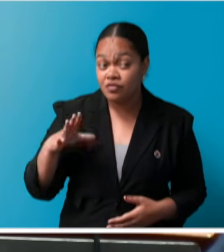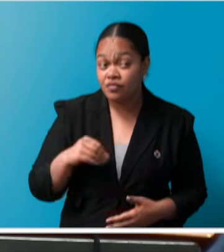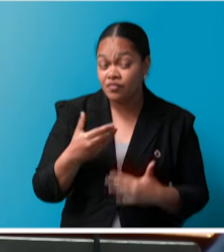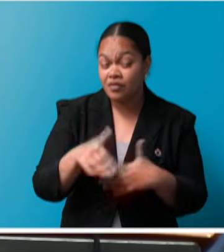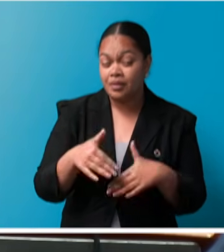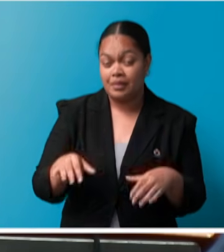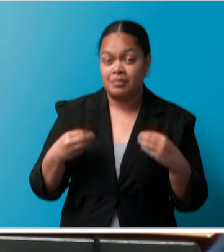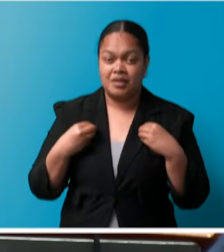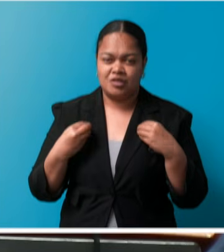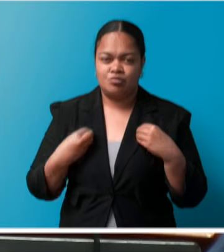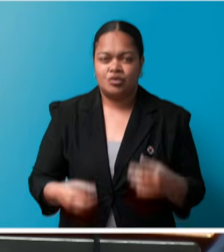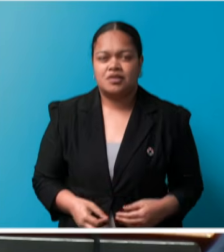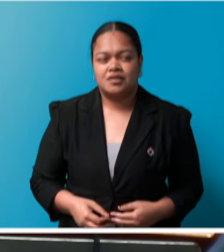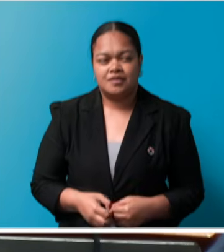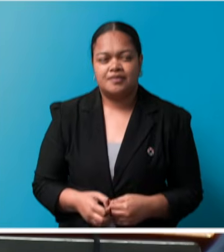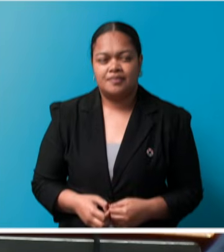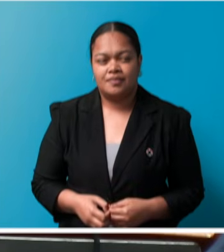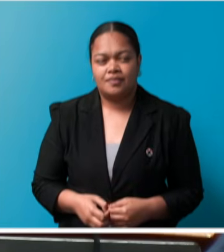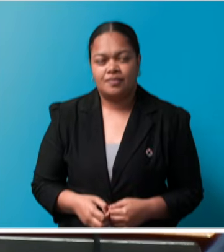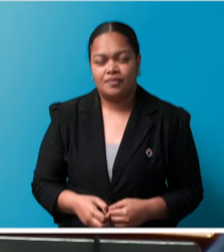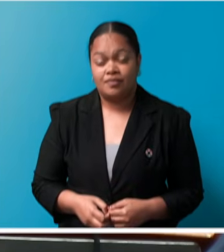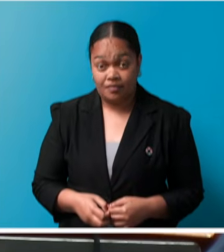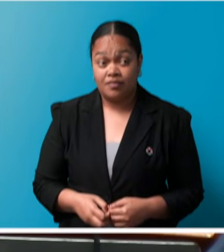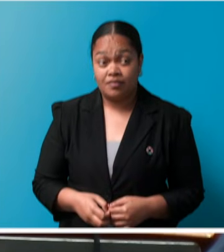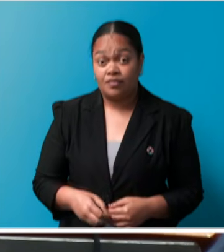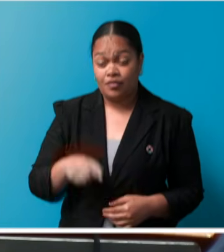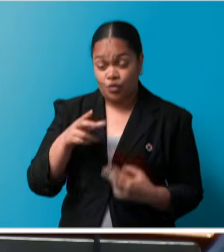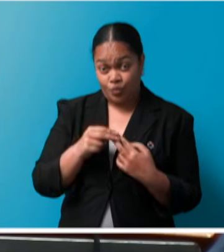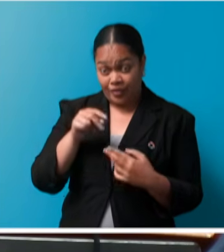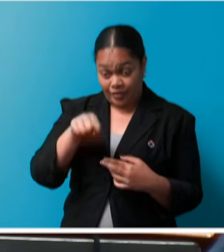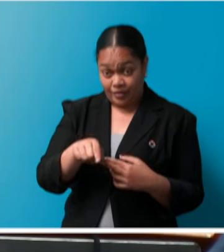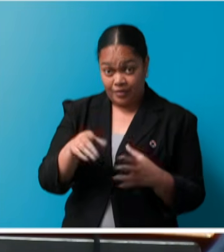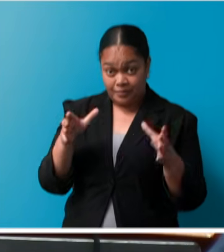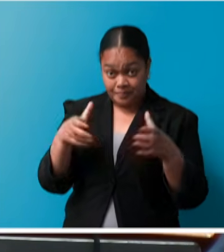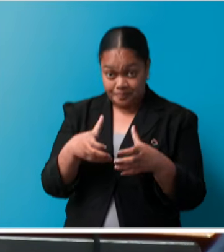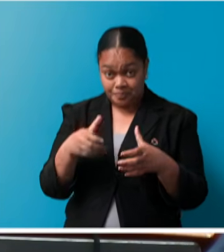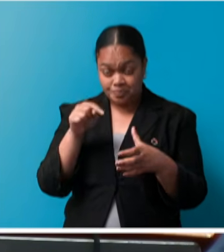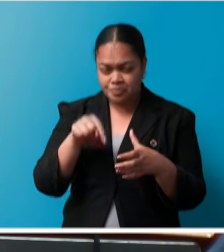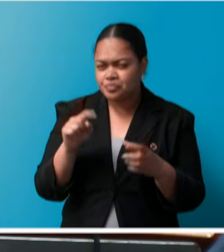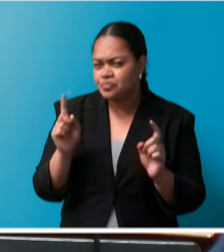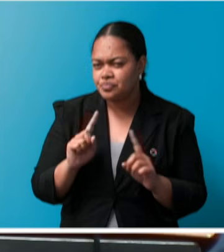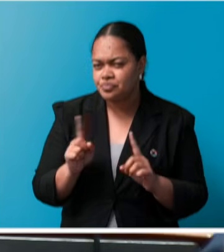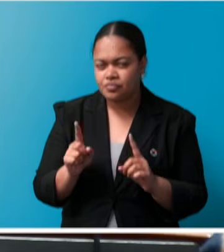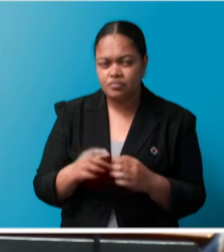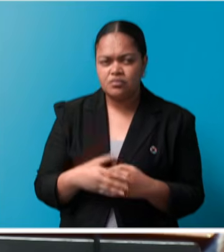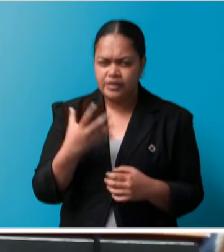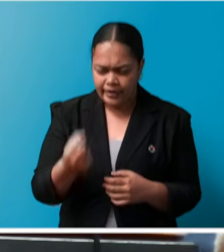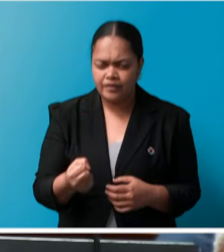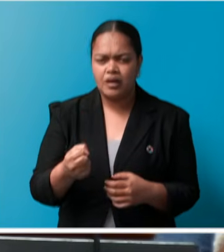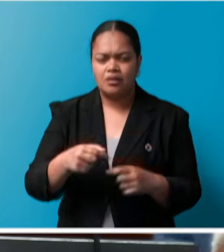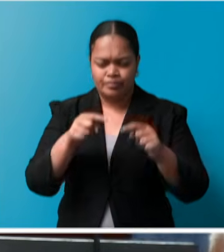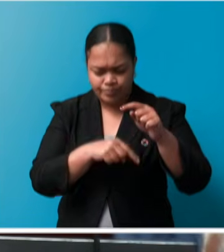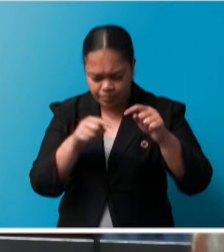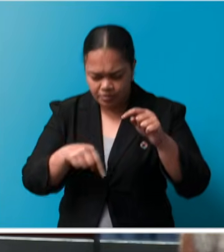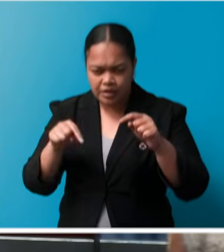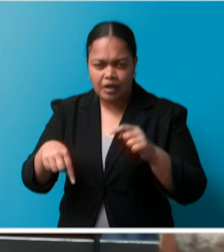Enterprises. With significant public investments comes an equally significant responsibility.